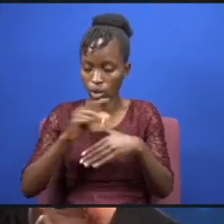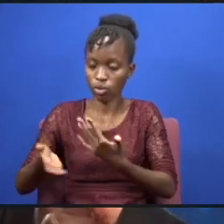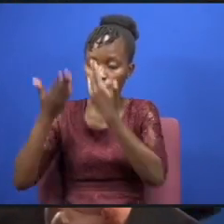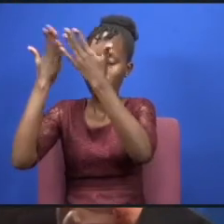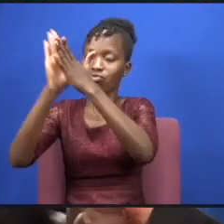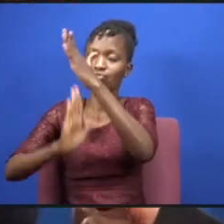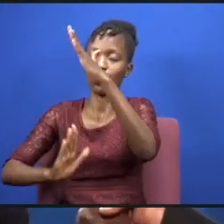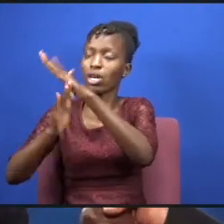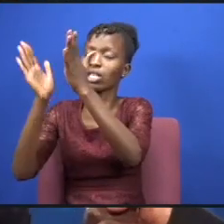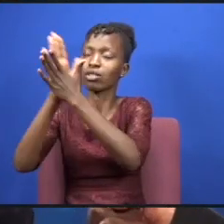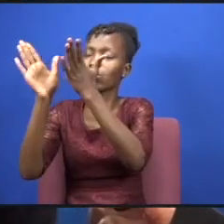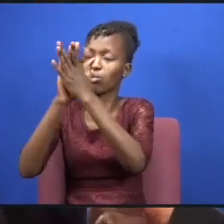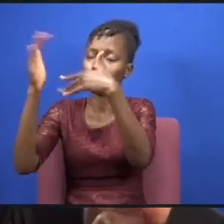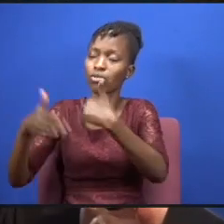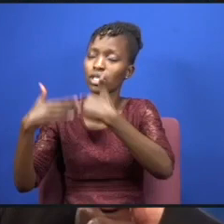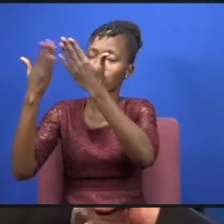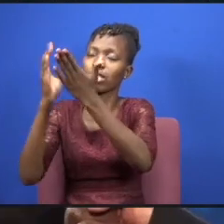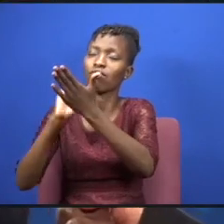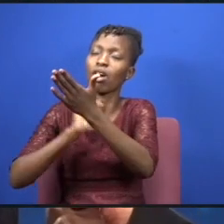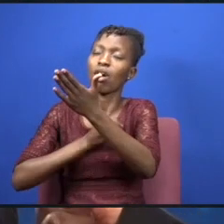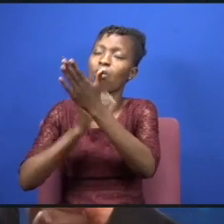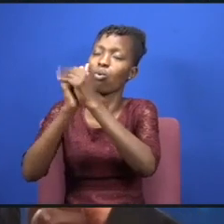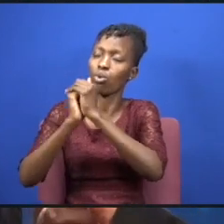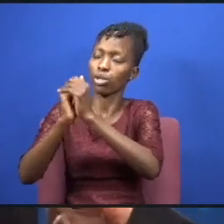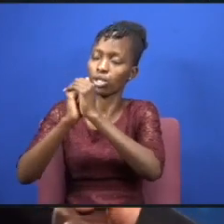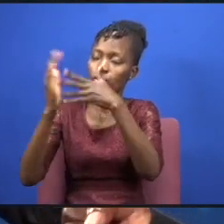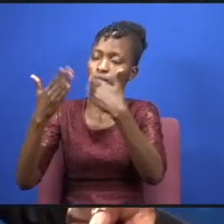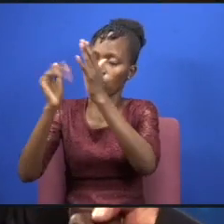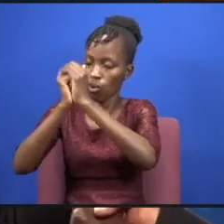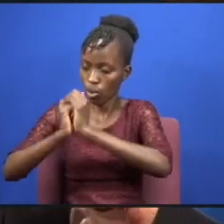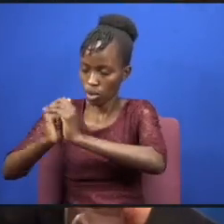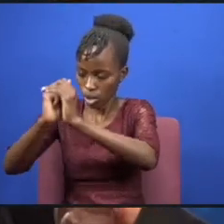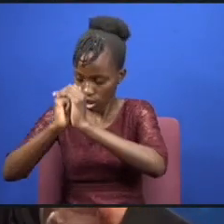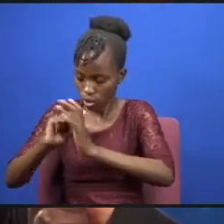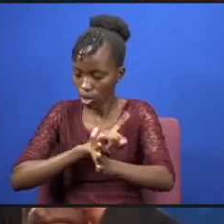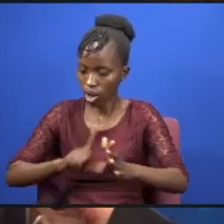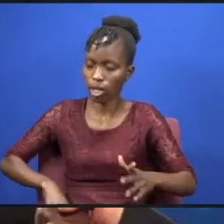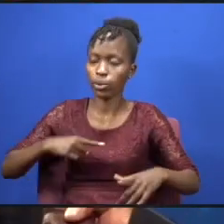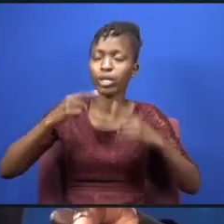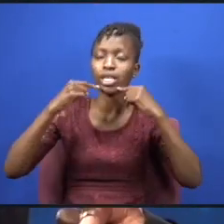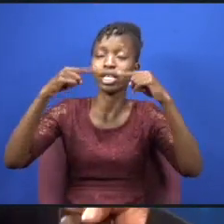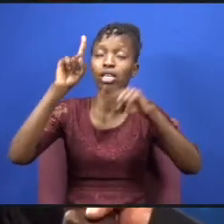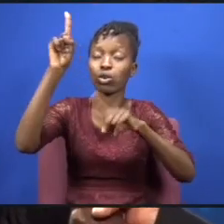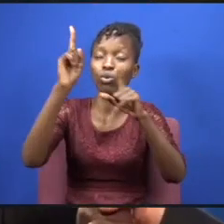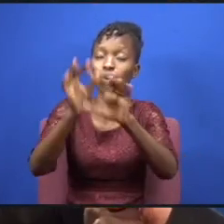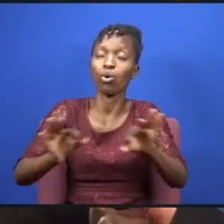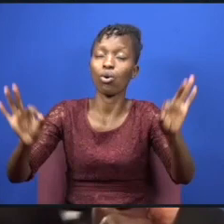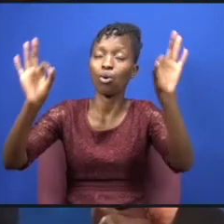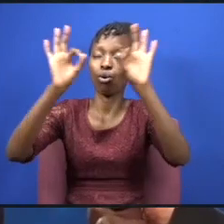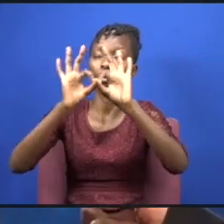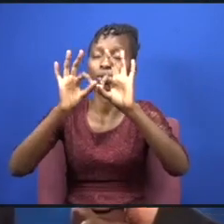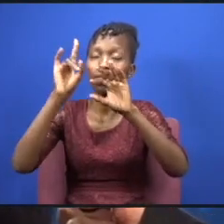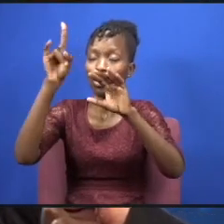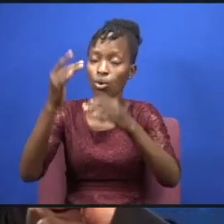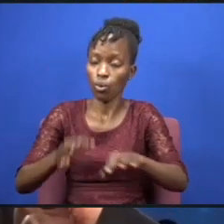praise? Would you receive our worship? Would you receive our adoration? Lord, we declare you deserve it. You are